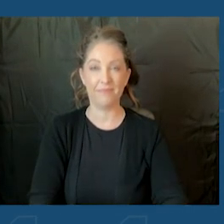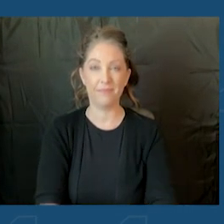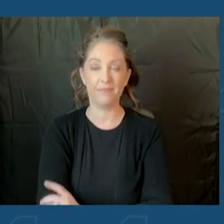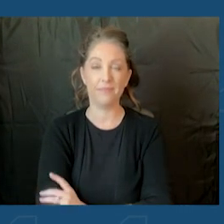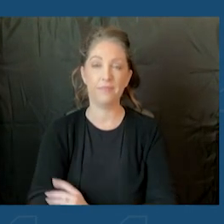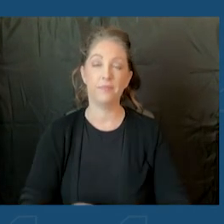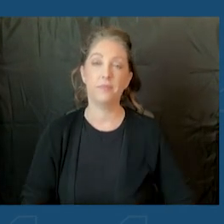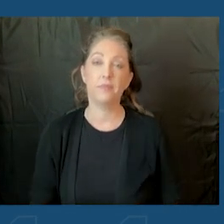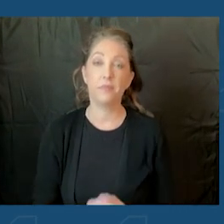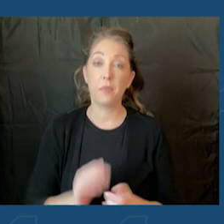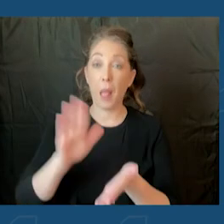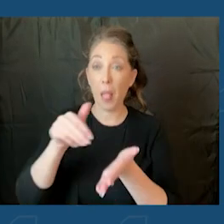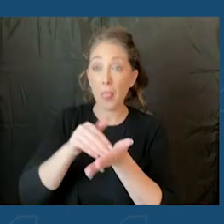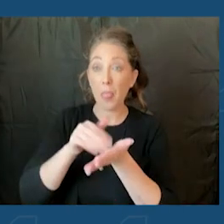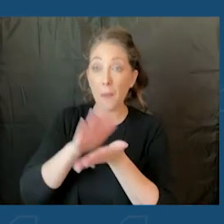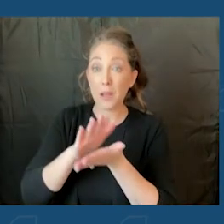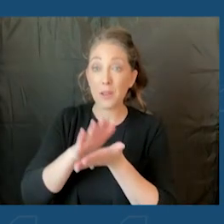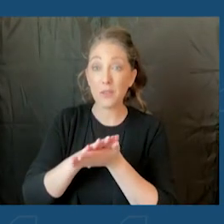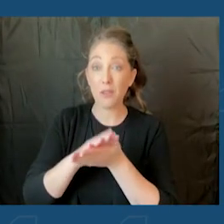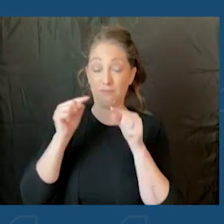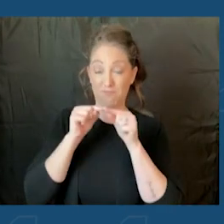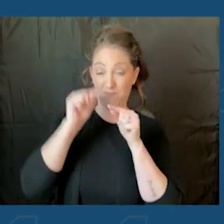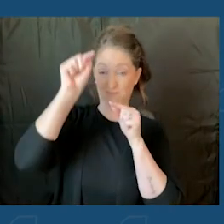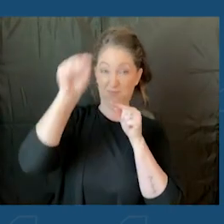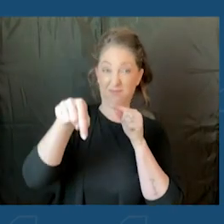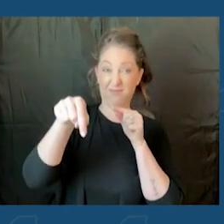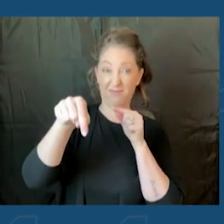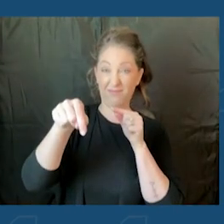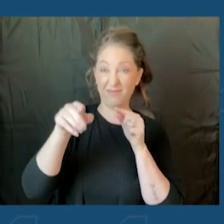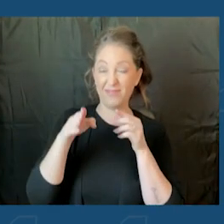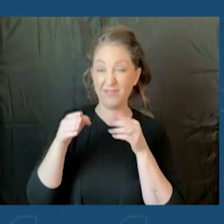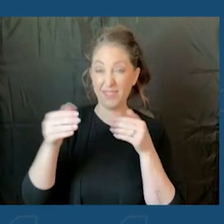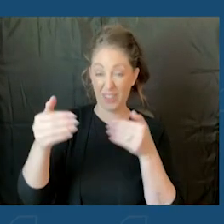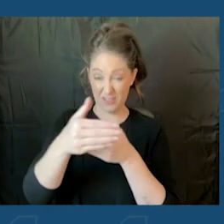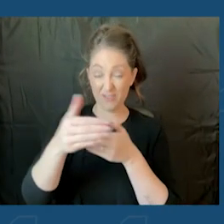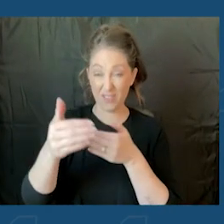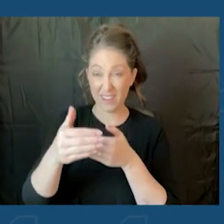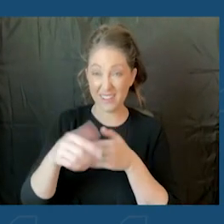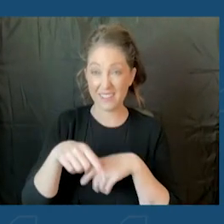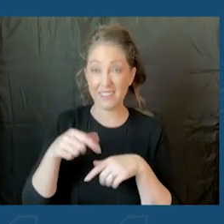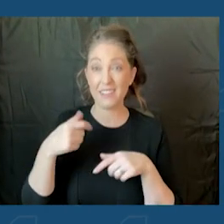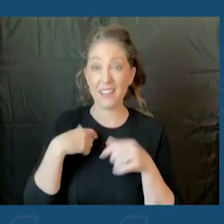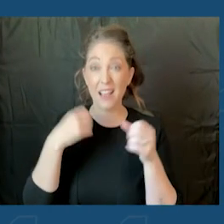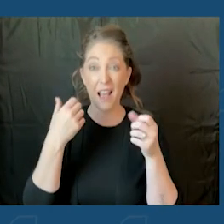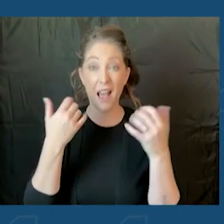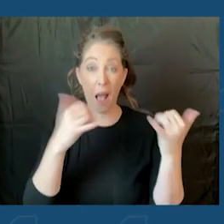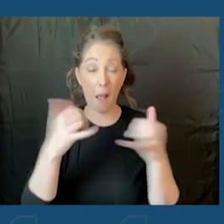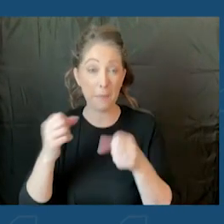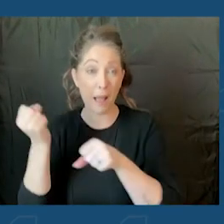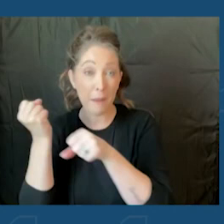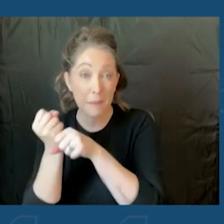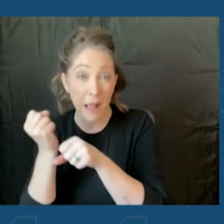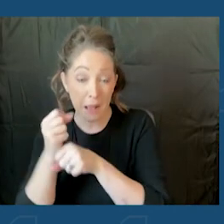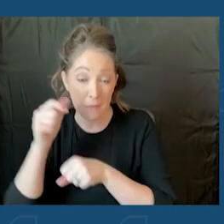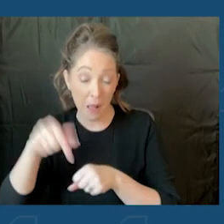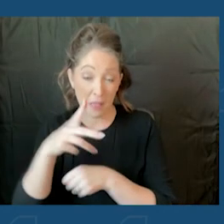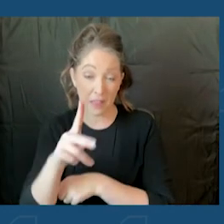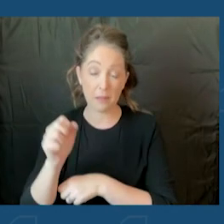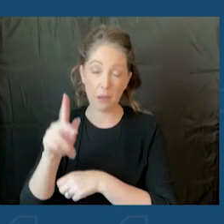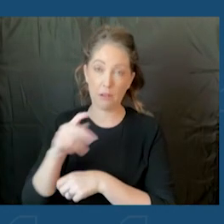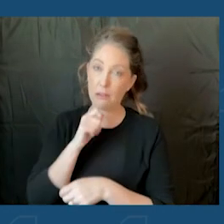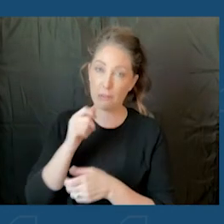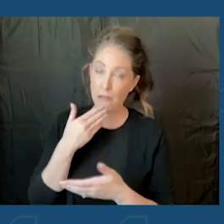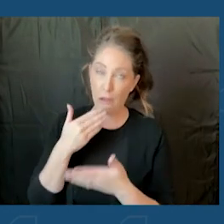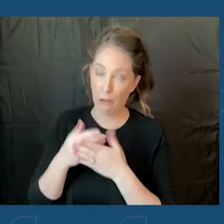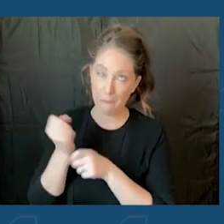the middle school I went to is right across the street. I played Little League in this park, not very well, by the way. And